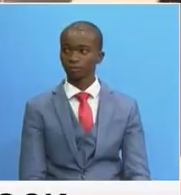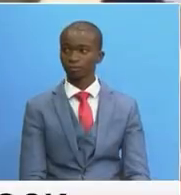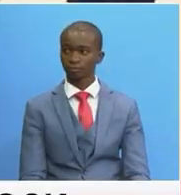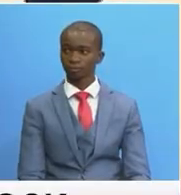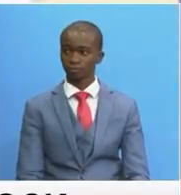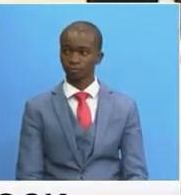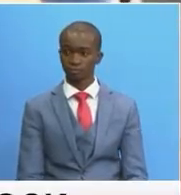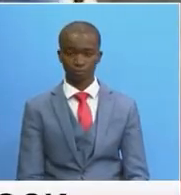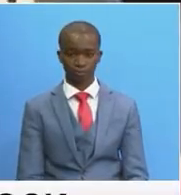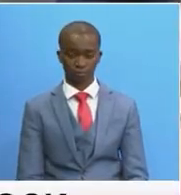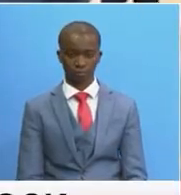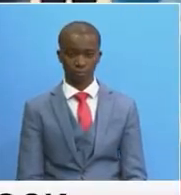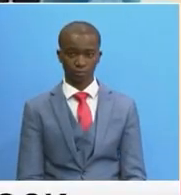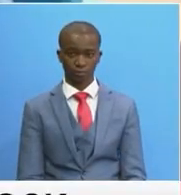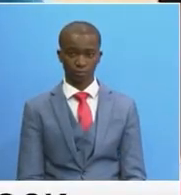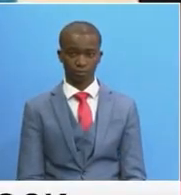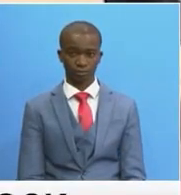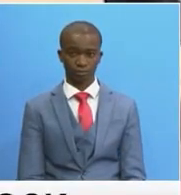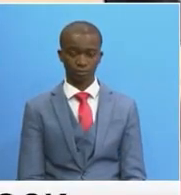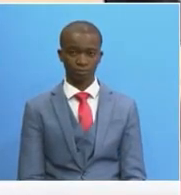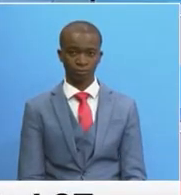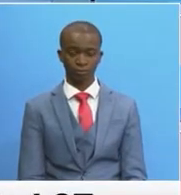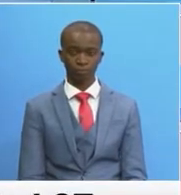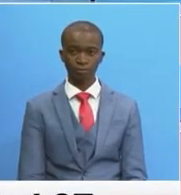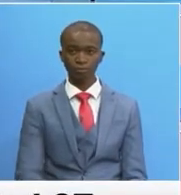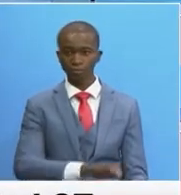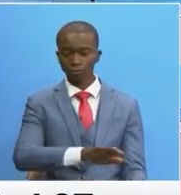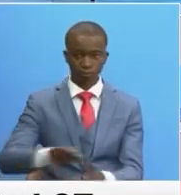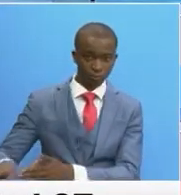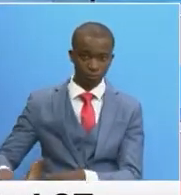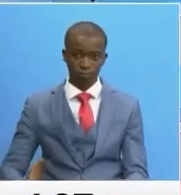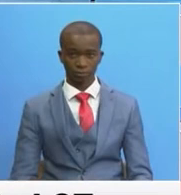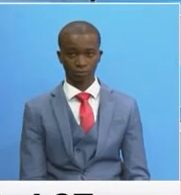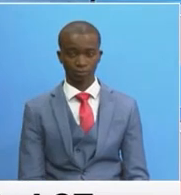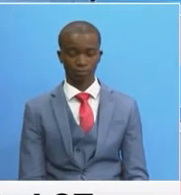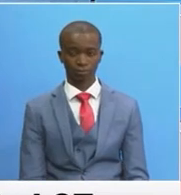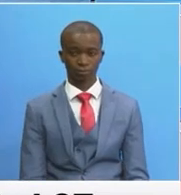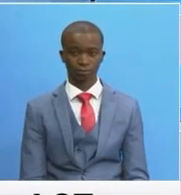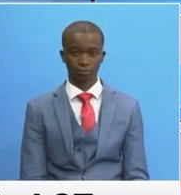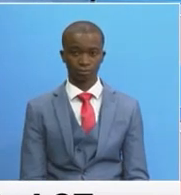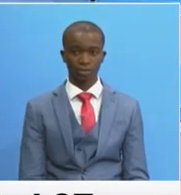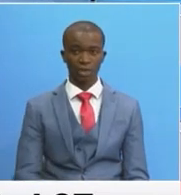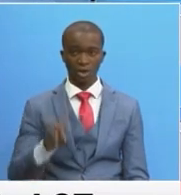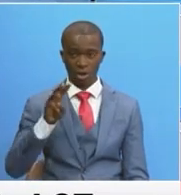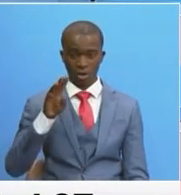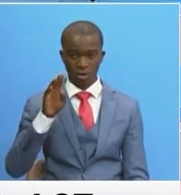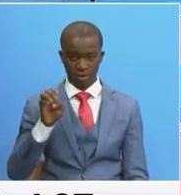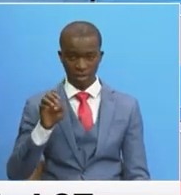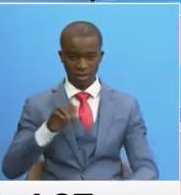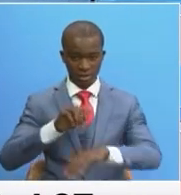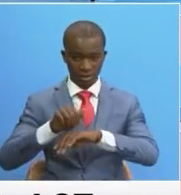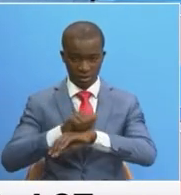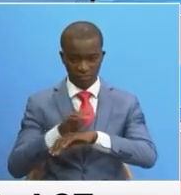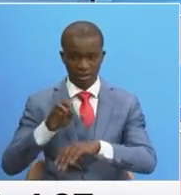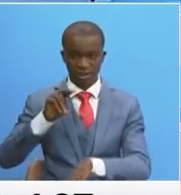Zanis reports in Monza District, Southern Province. On the environmental segment, We Effect, a